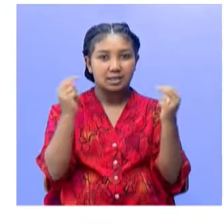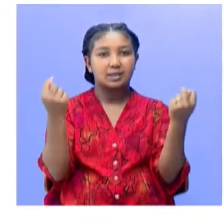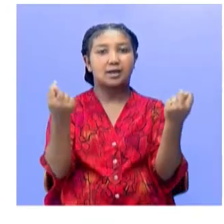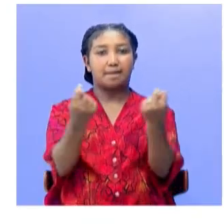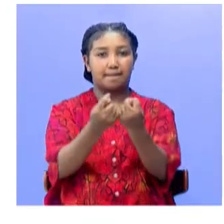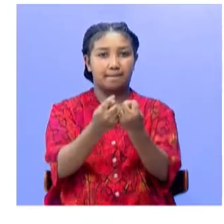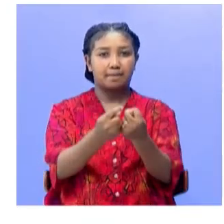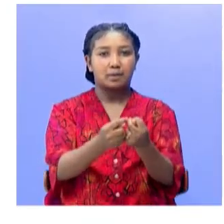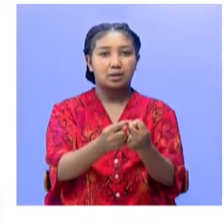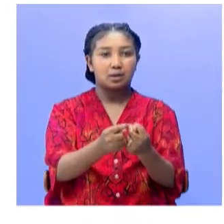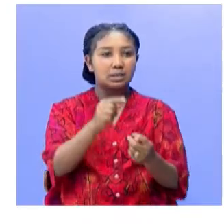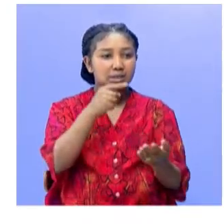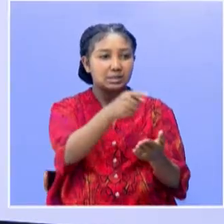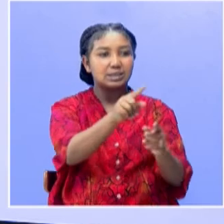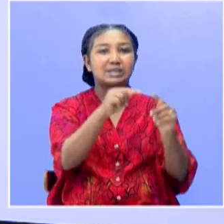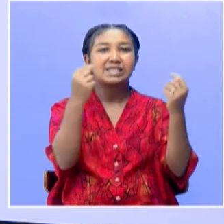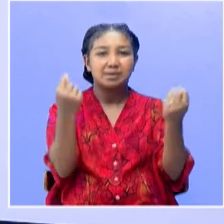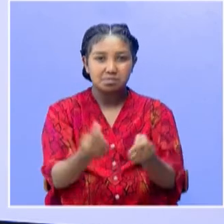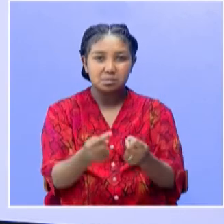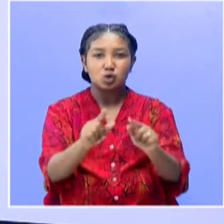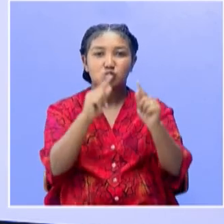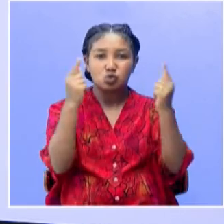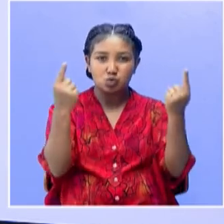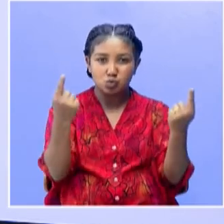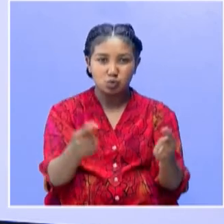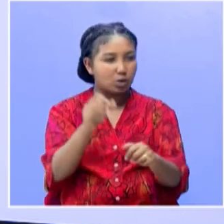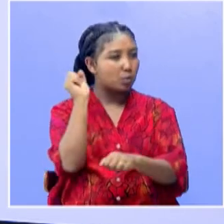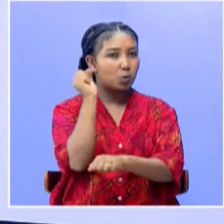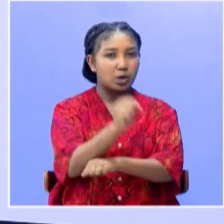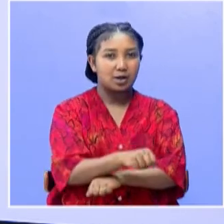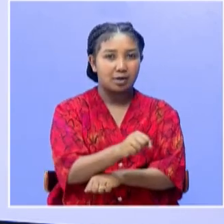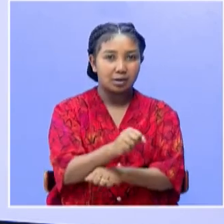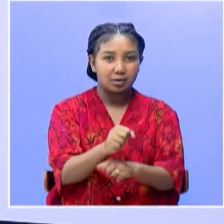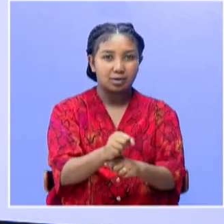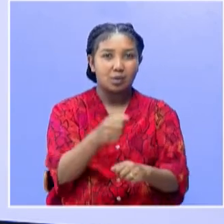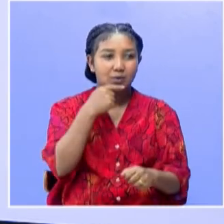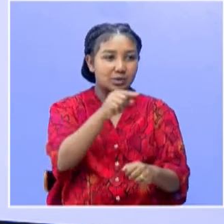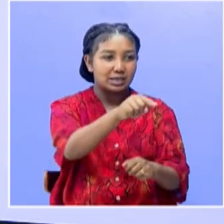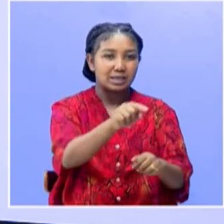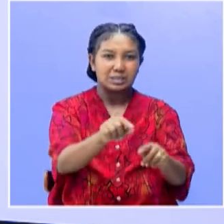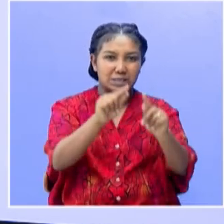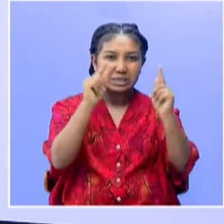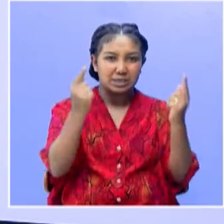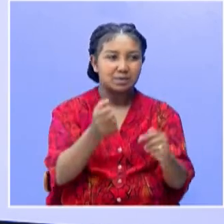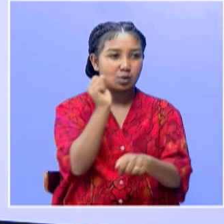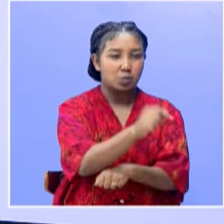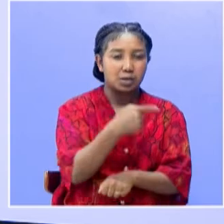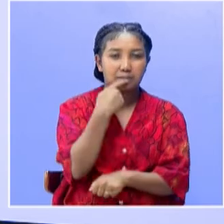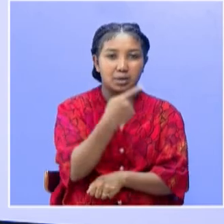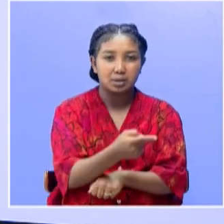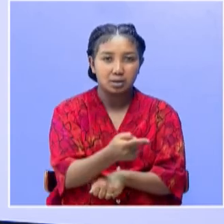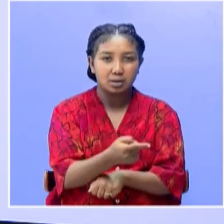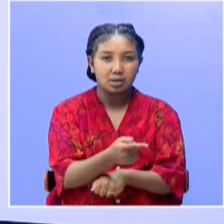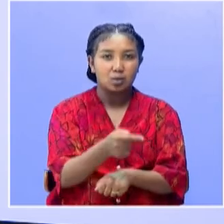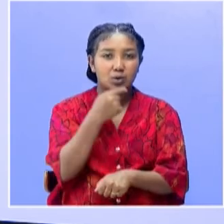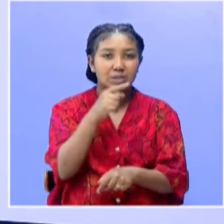Team. You say, this team is a winner. Yeah? When you say, this team is a winner. But